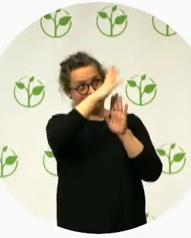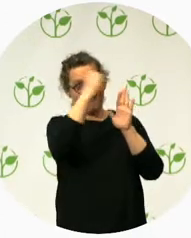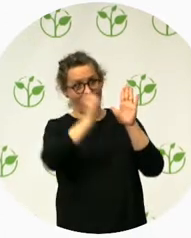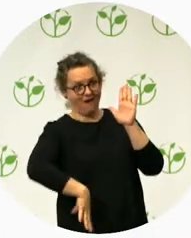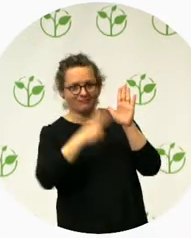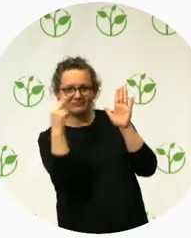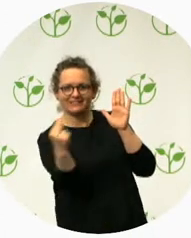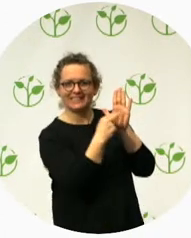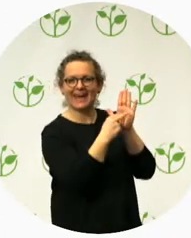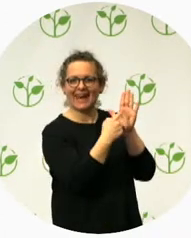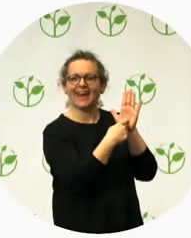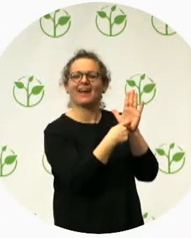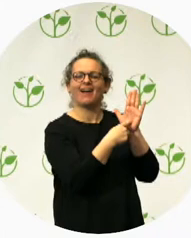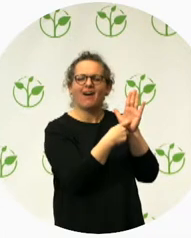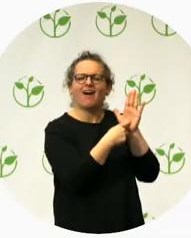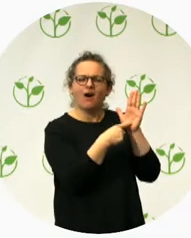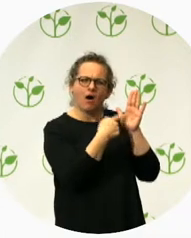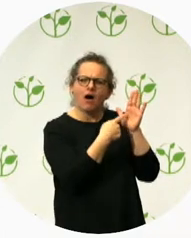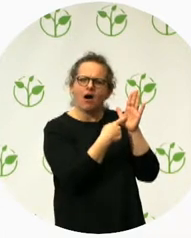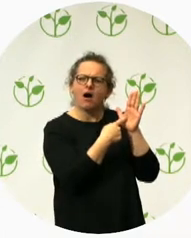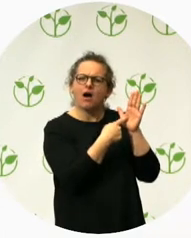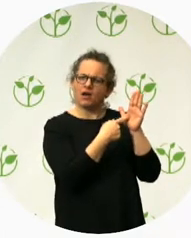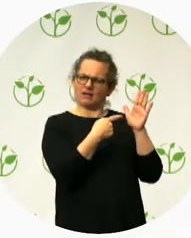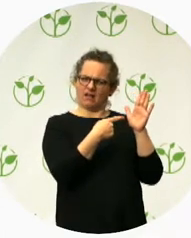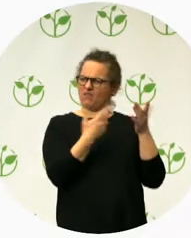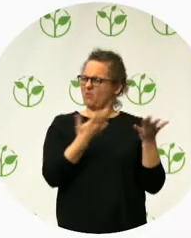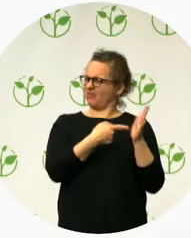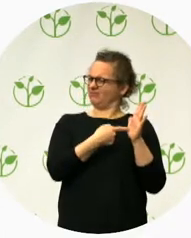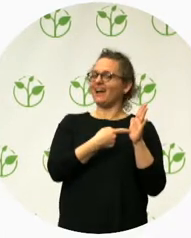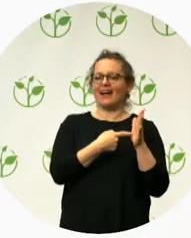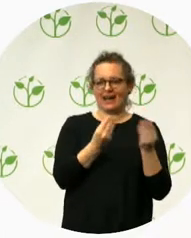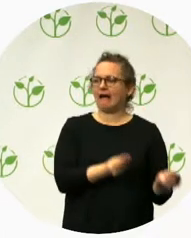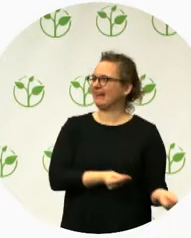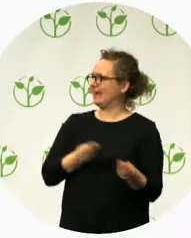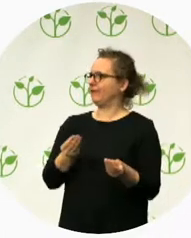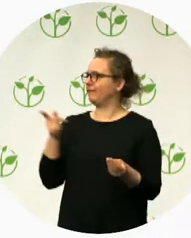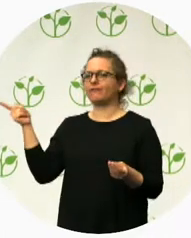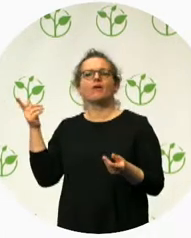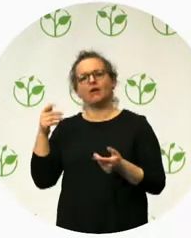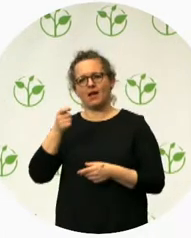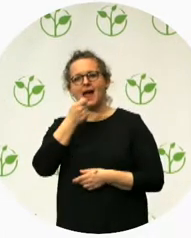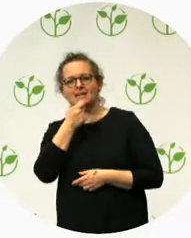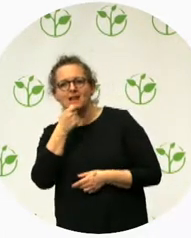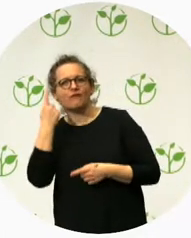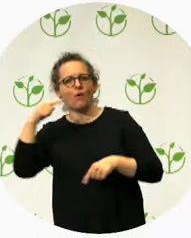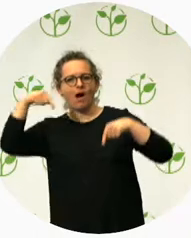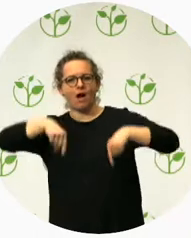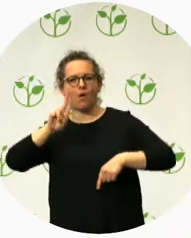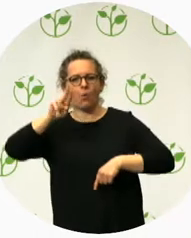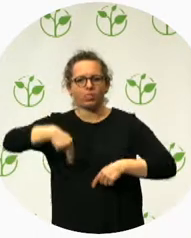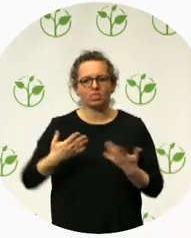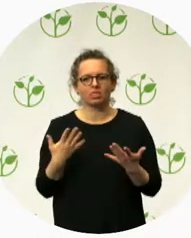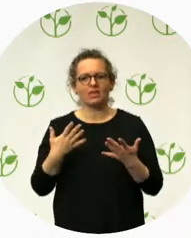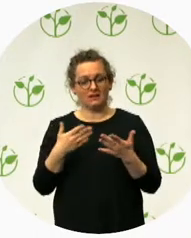UN. And I think that's a huge credit, actually, to you, Martin, but also to the relationship that we have